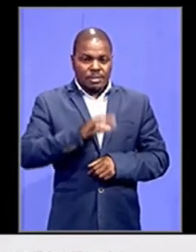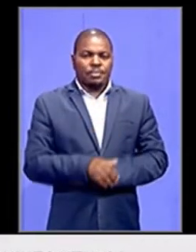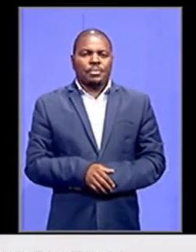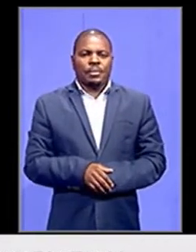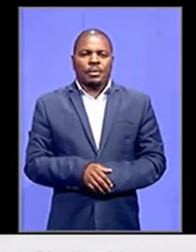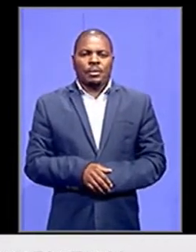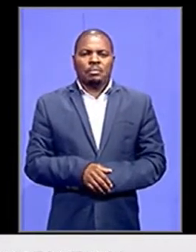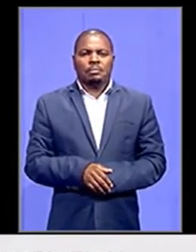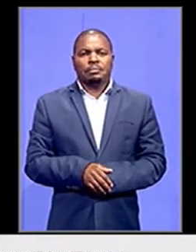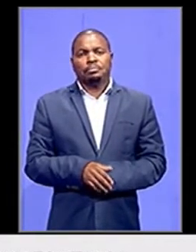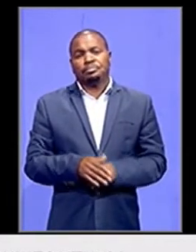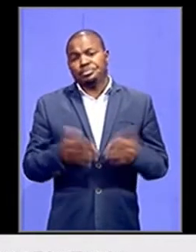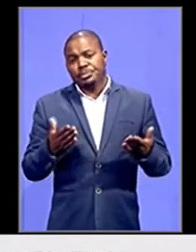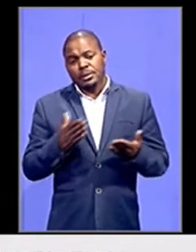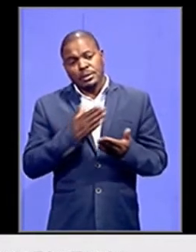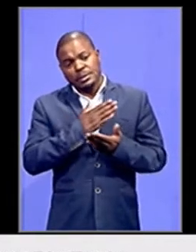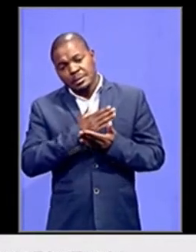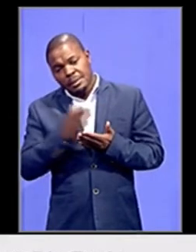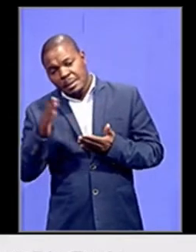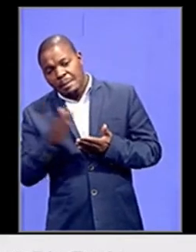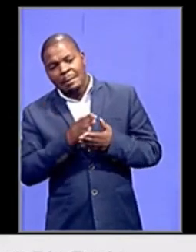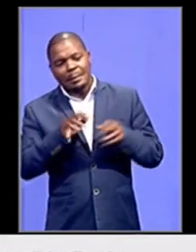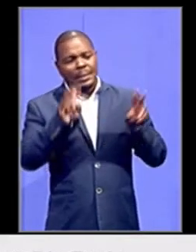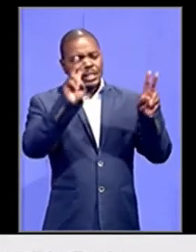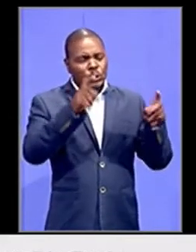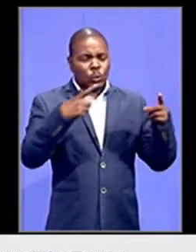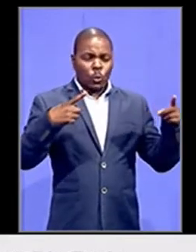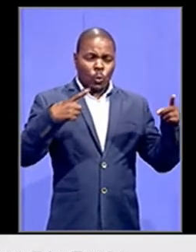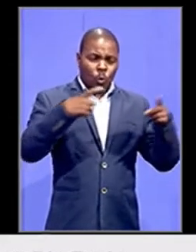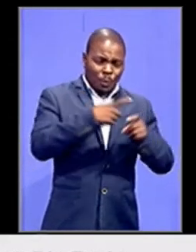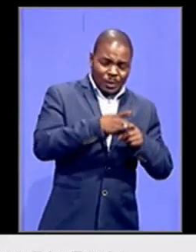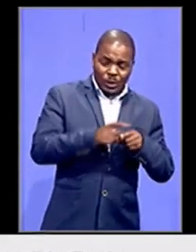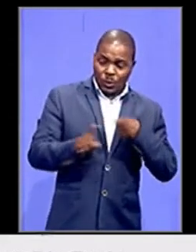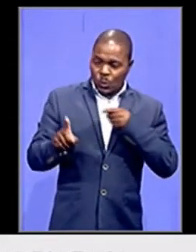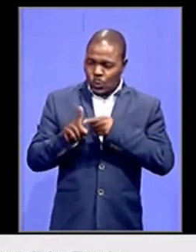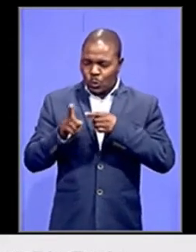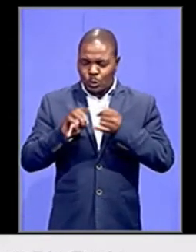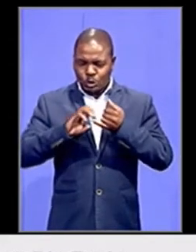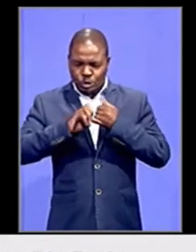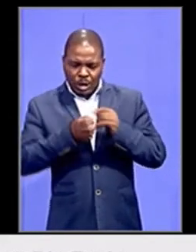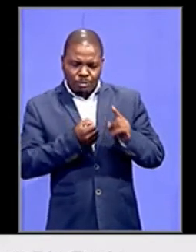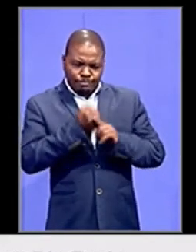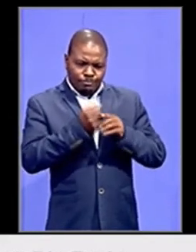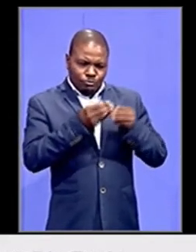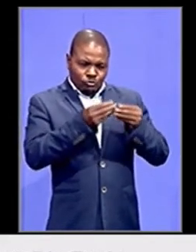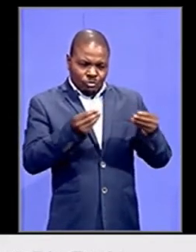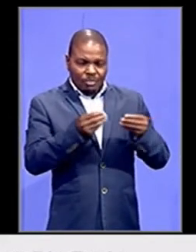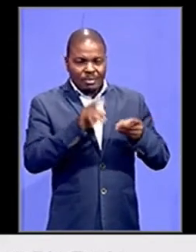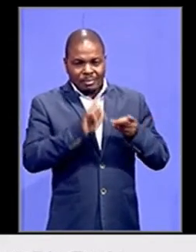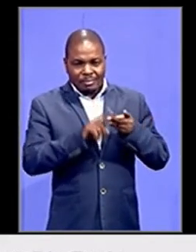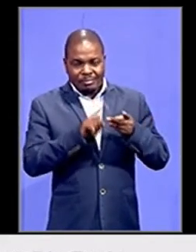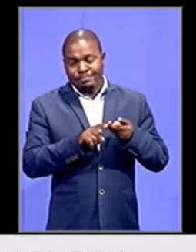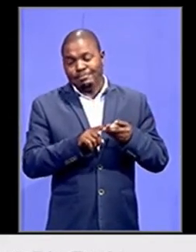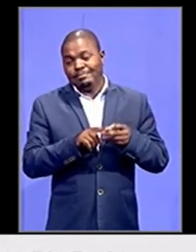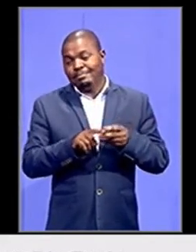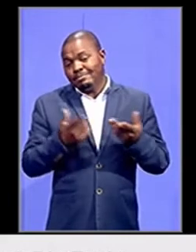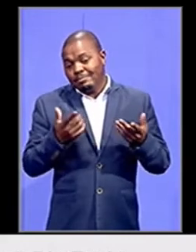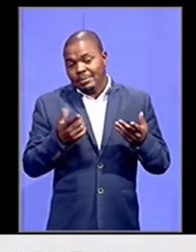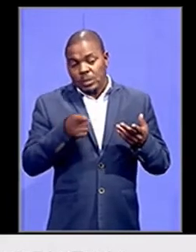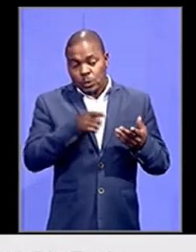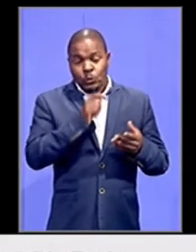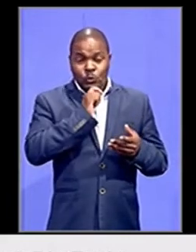are some of the complexities that he had to deal with, which could have made or break the